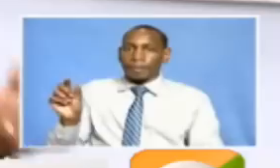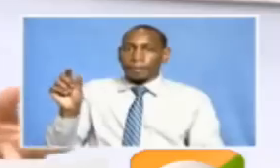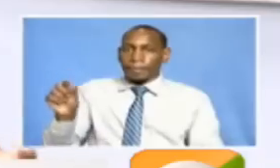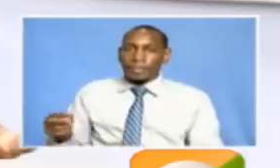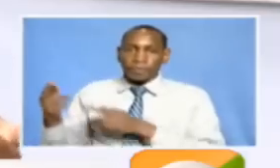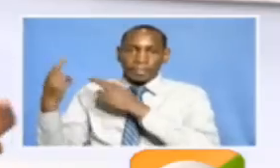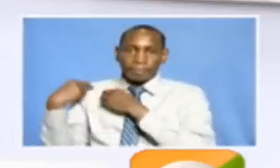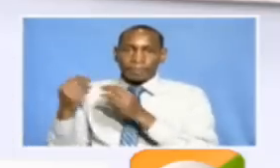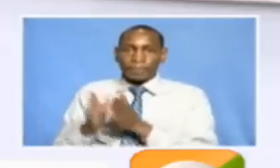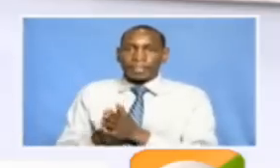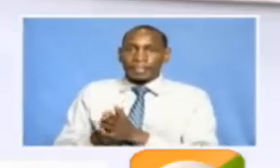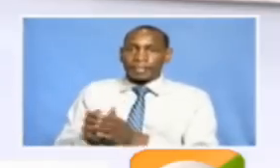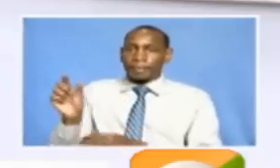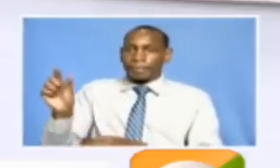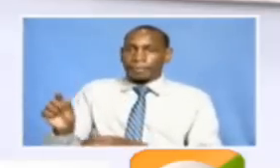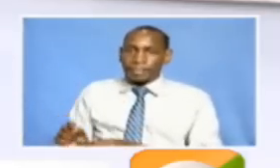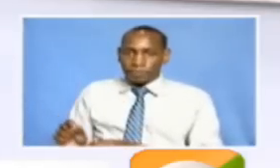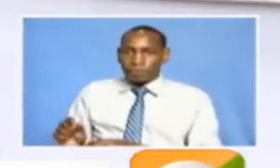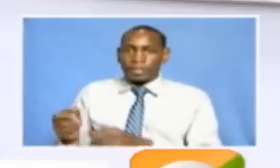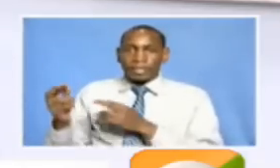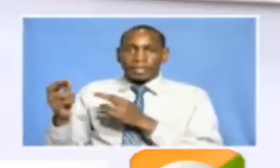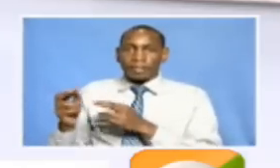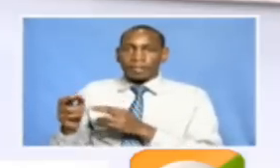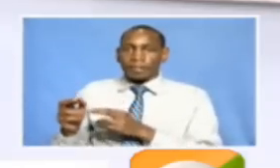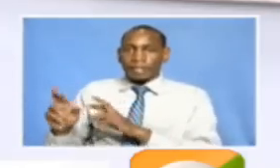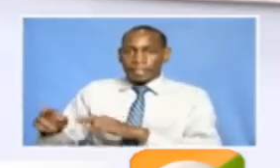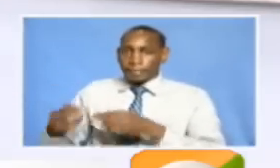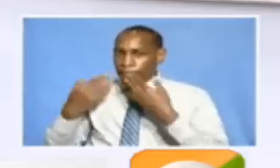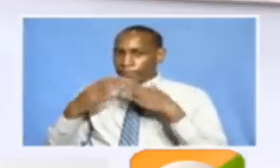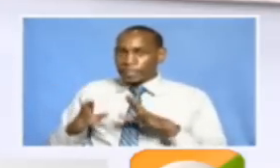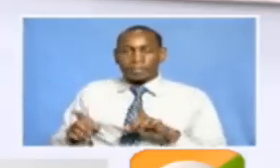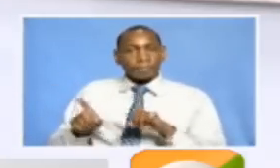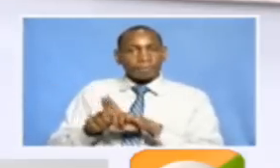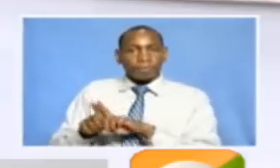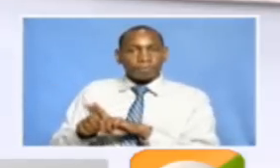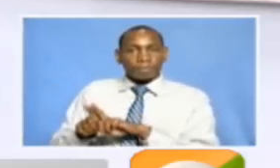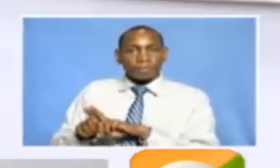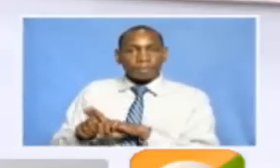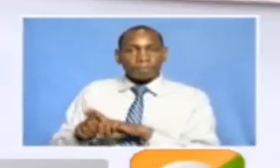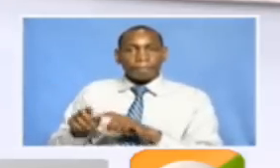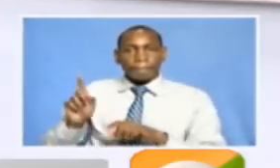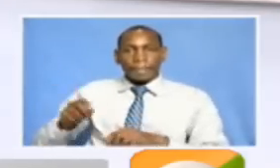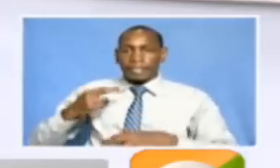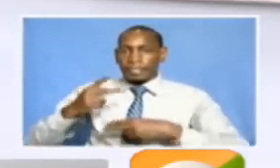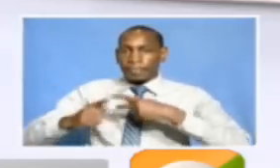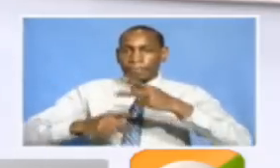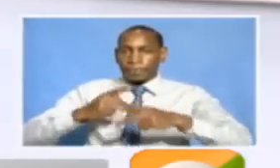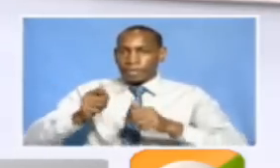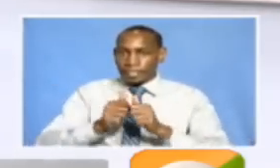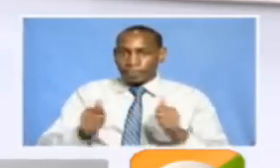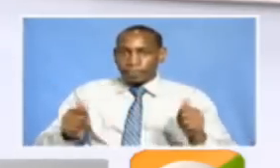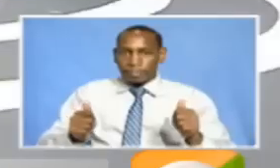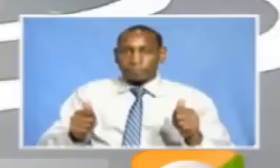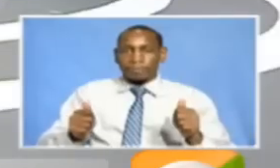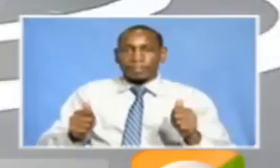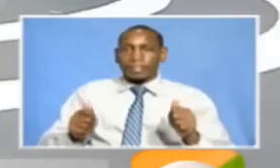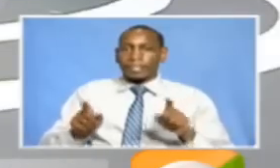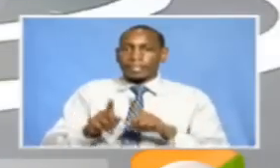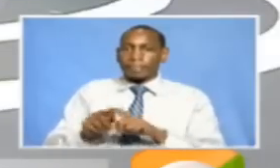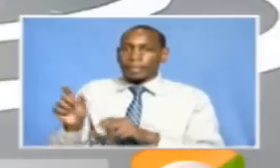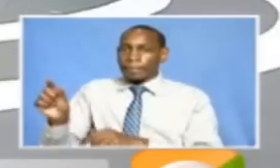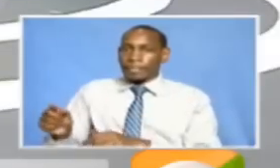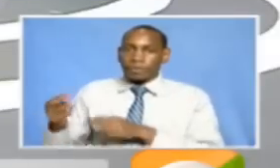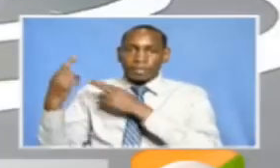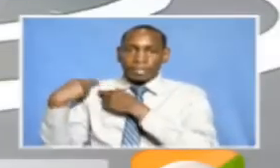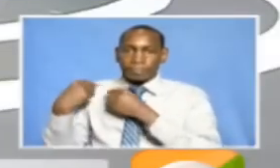parts of that crime scene. Mm. And we need to process those crime scenes properly. Like she said, perpetrators also have rights, suspects